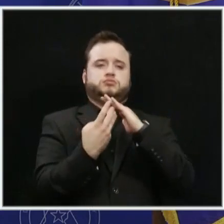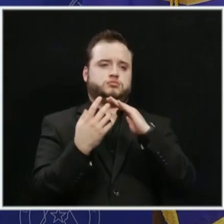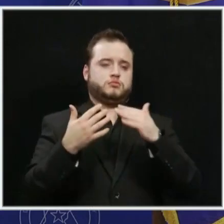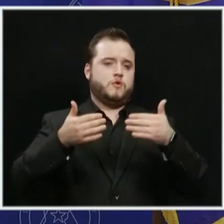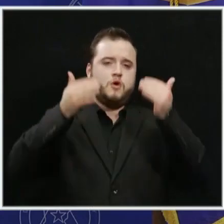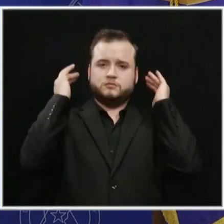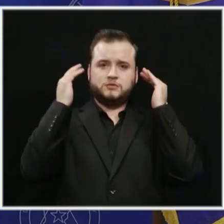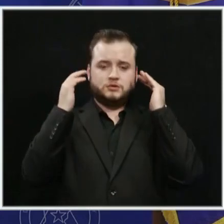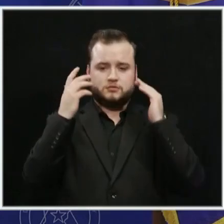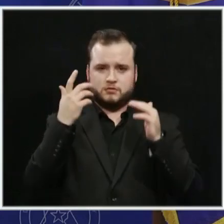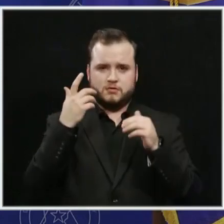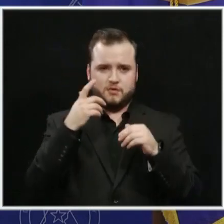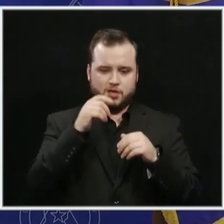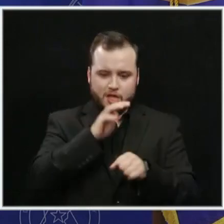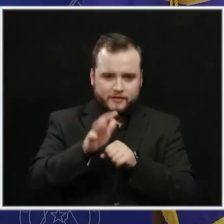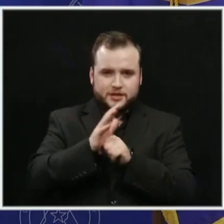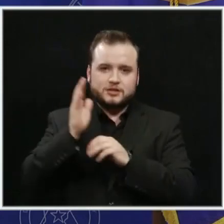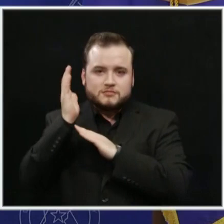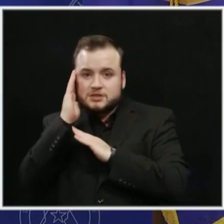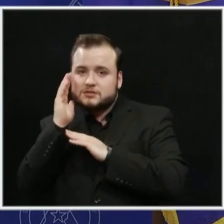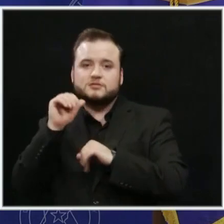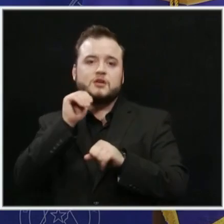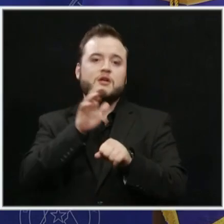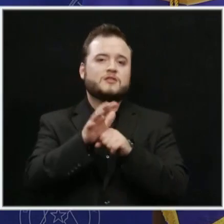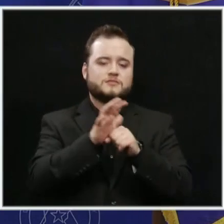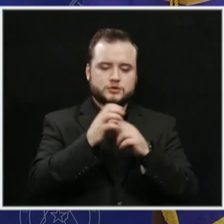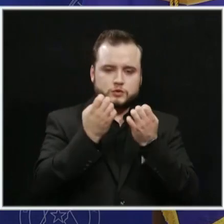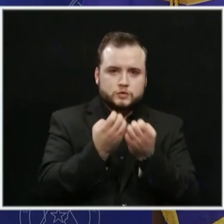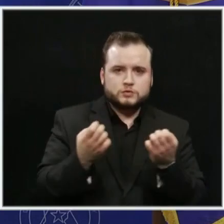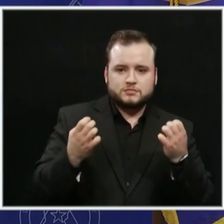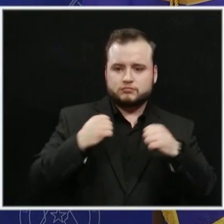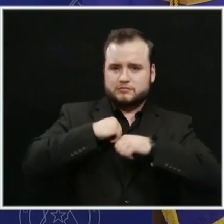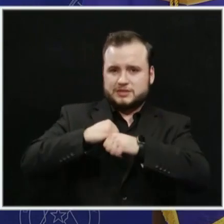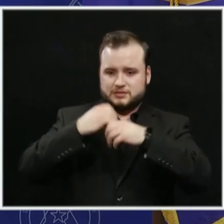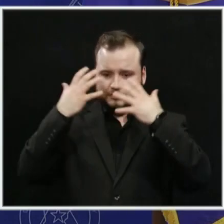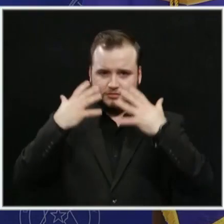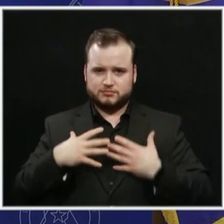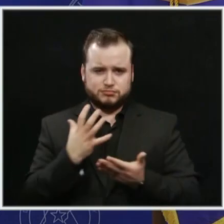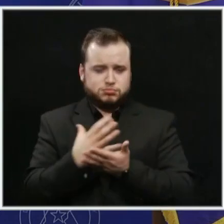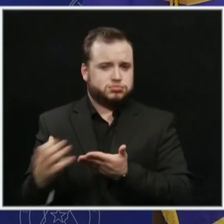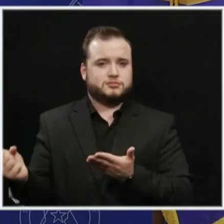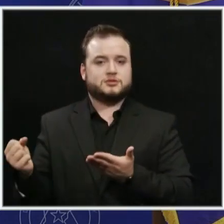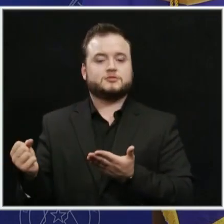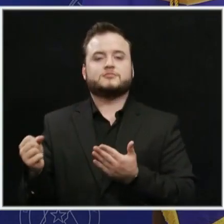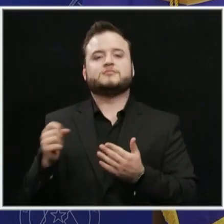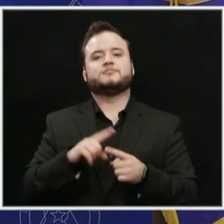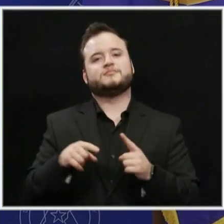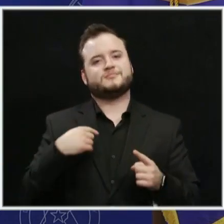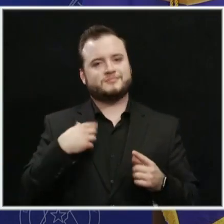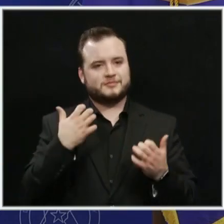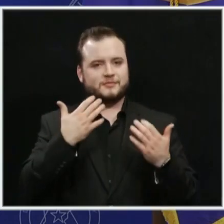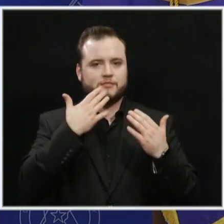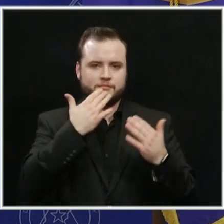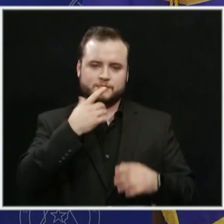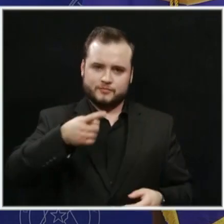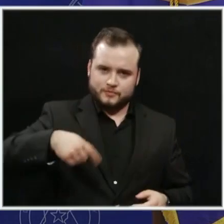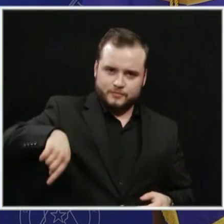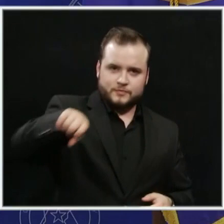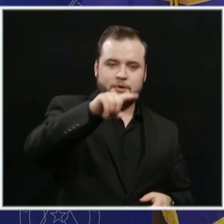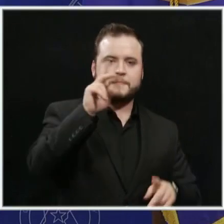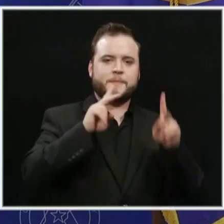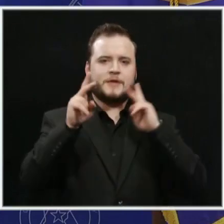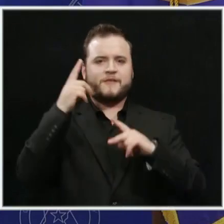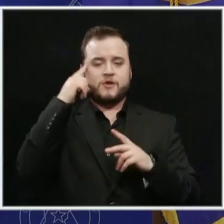have nearly enough PPE. So I want to thank you, the people, for giving us every day,